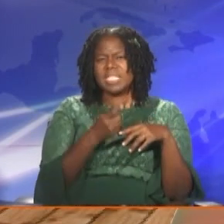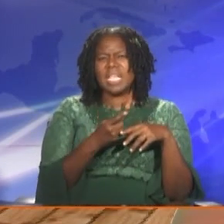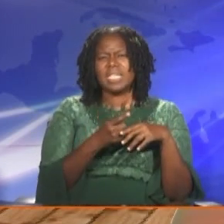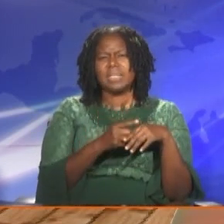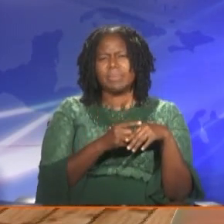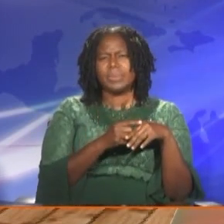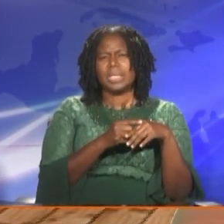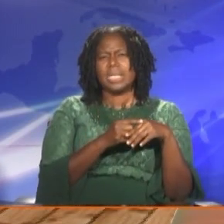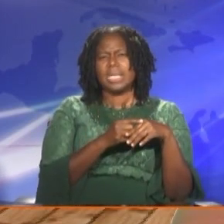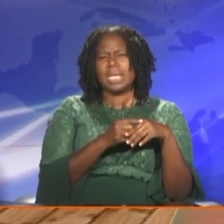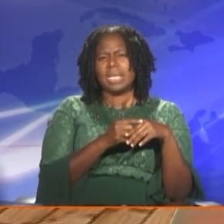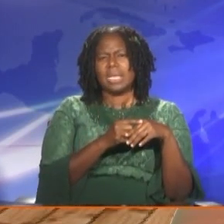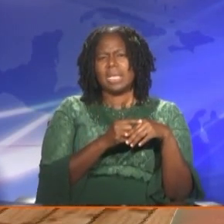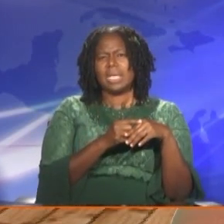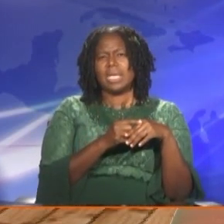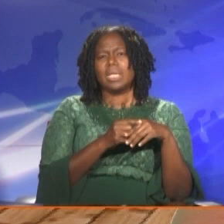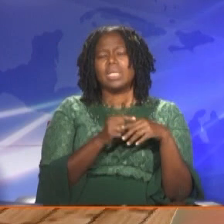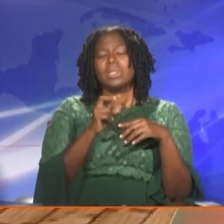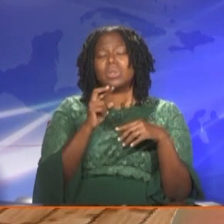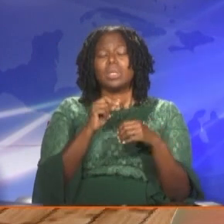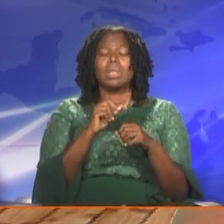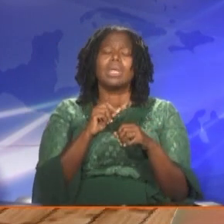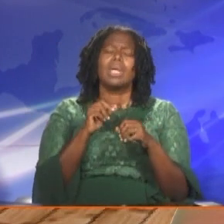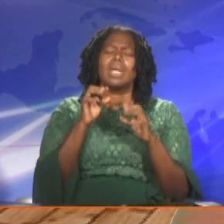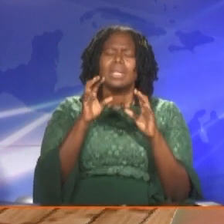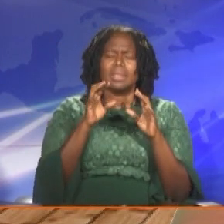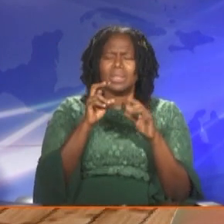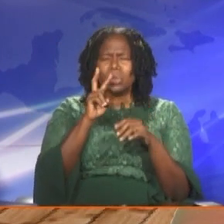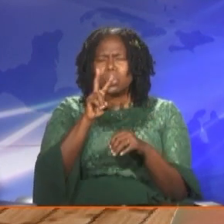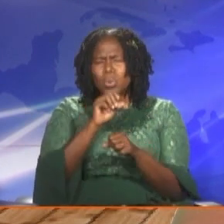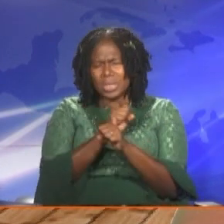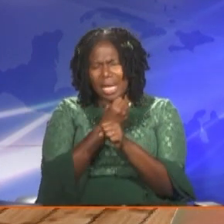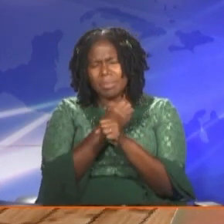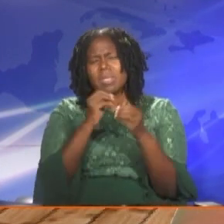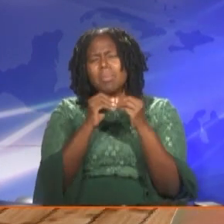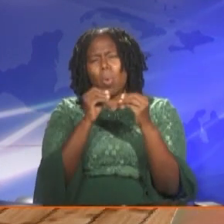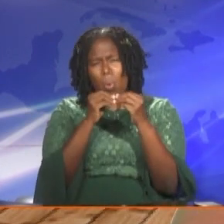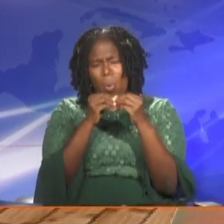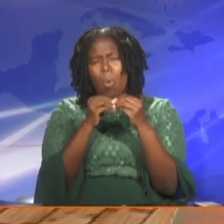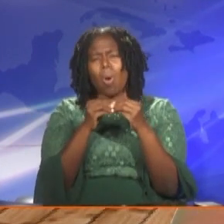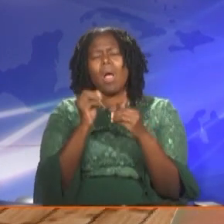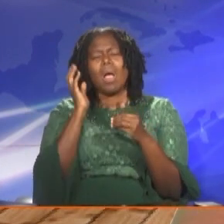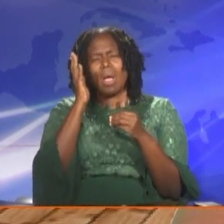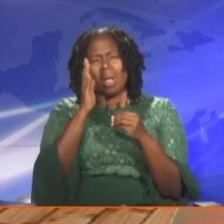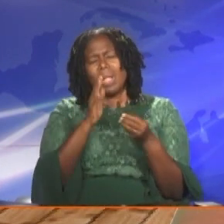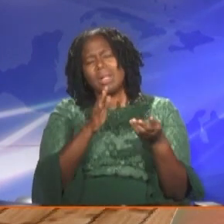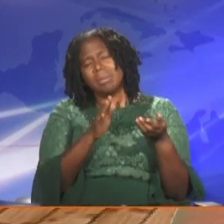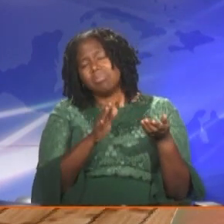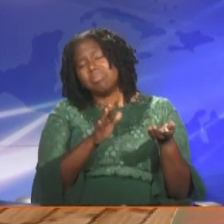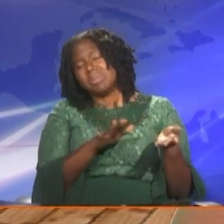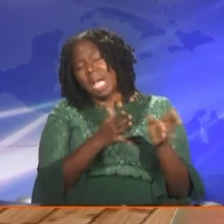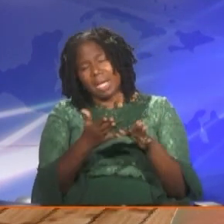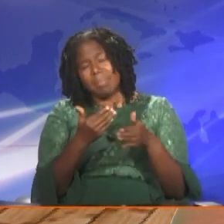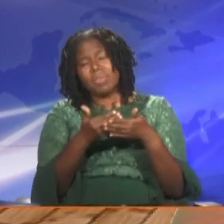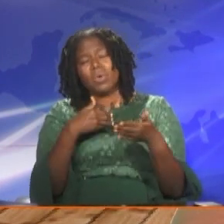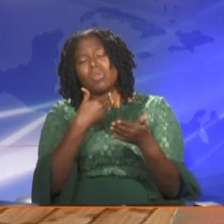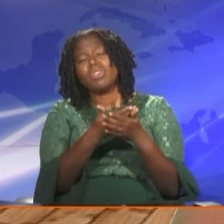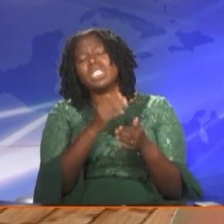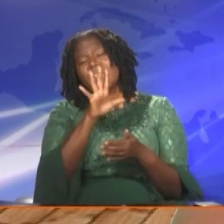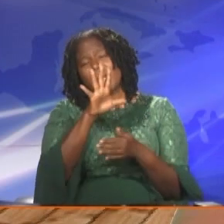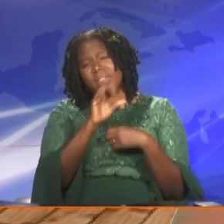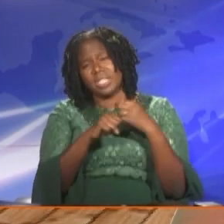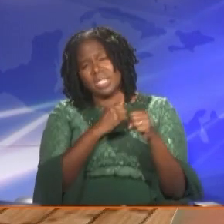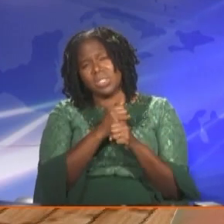to die before the age of 5, right? So it is a situation that needs to be addressed